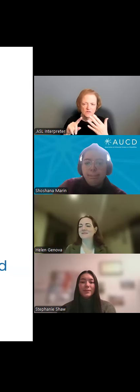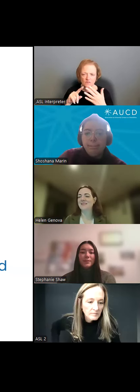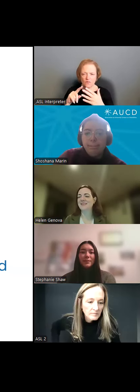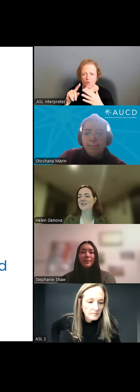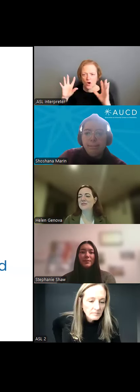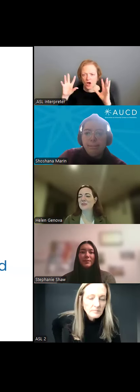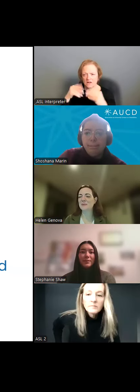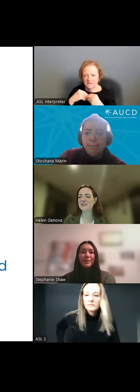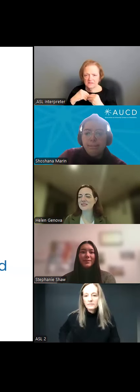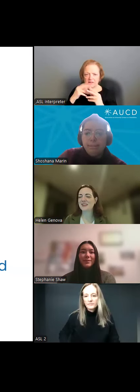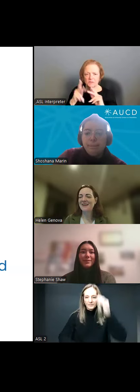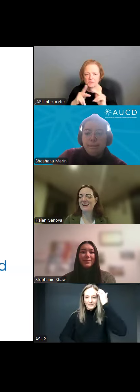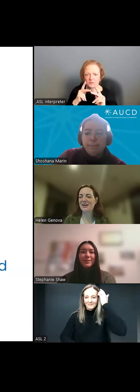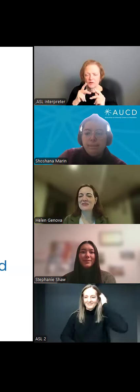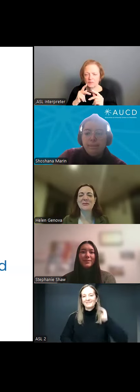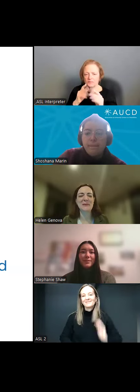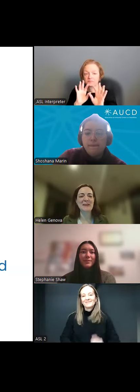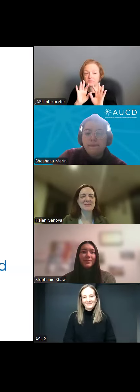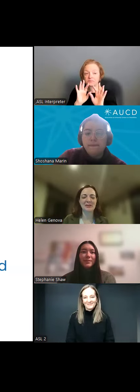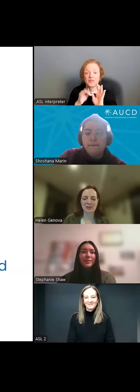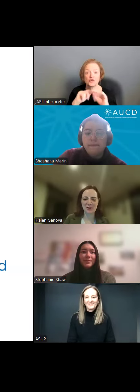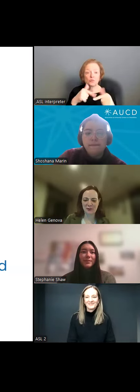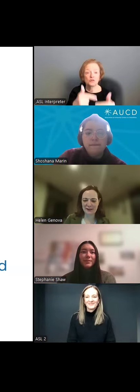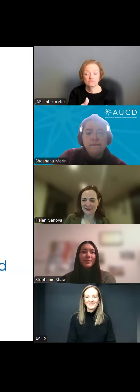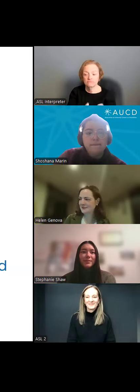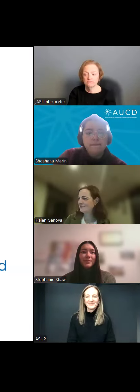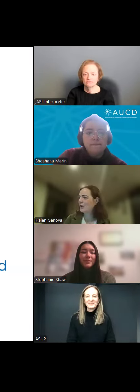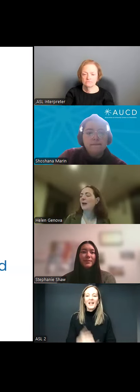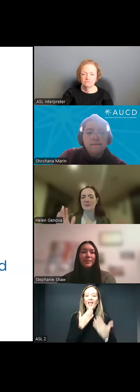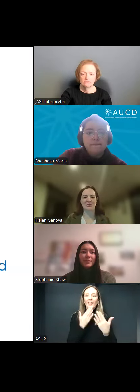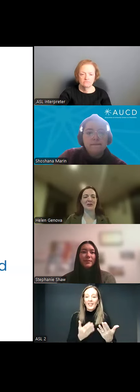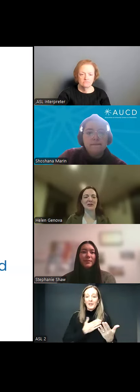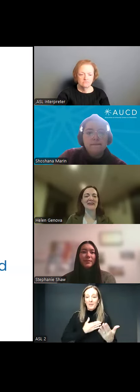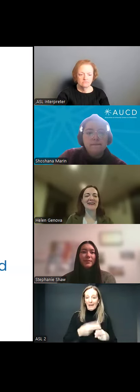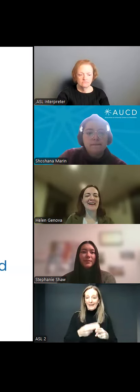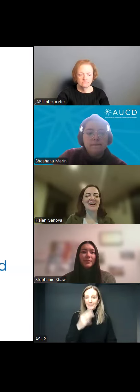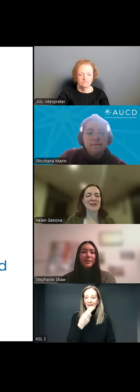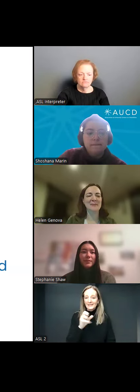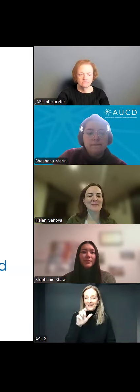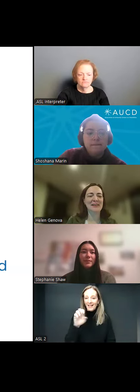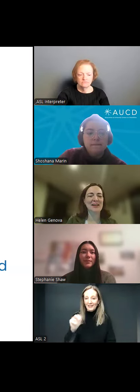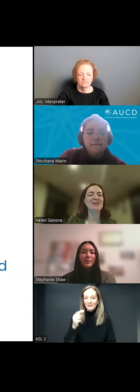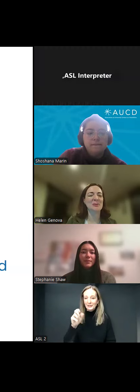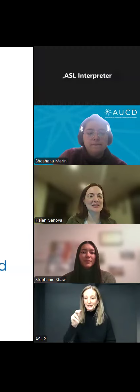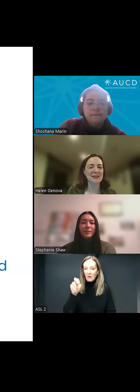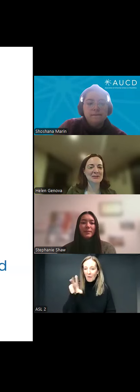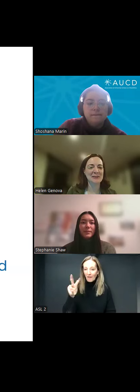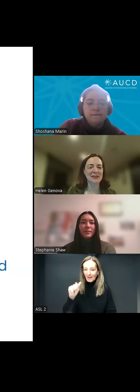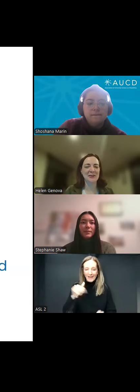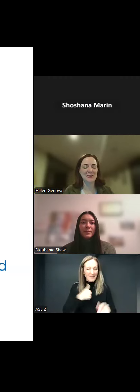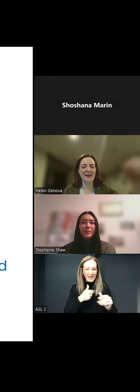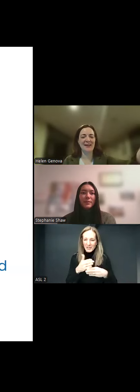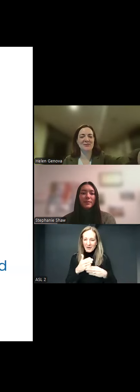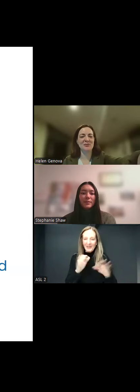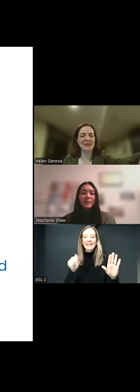Okay, thank you so much. So my name is Helen Genova. Okay, I'm still sharing. Good. And it's so exciting to